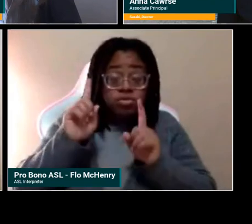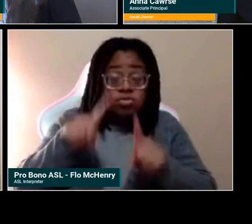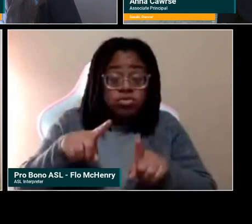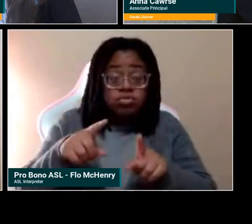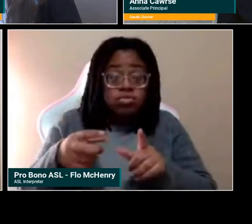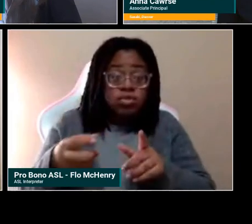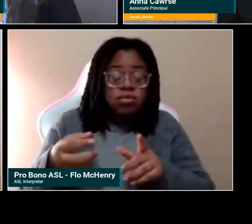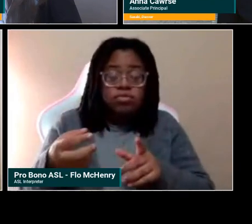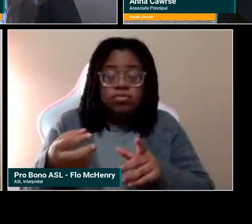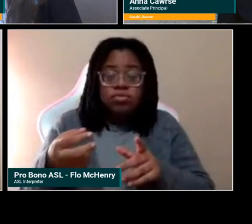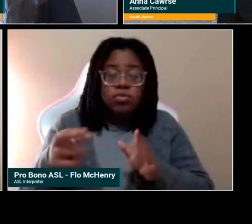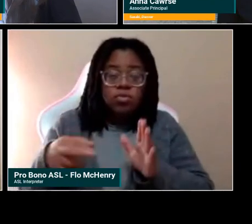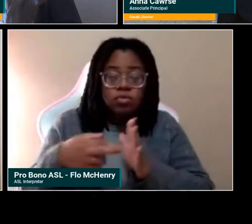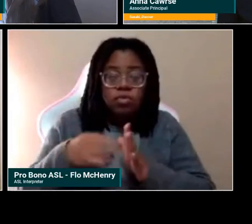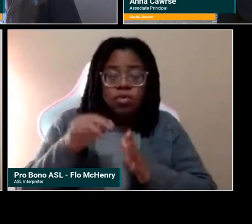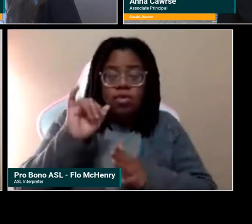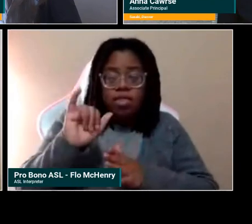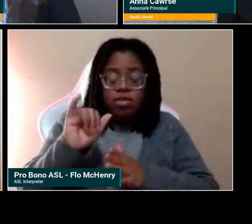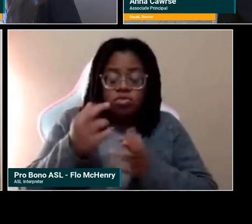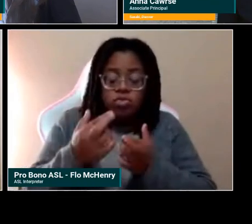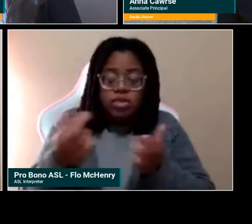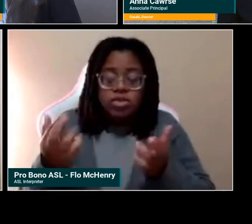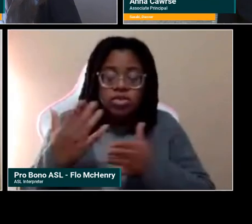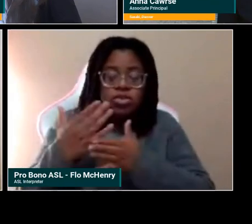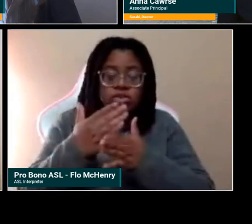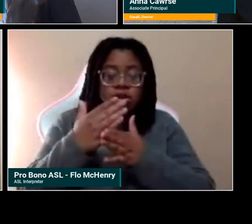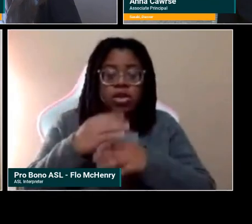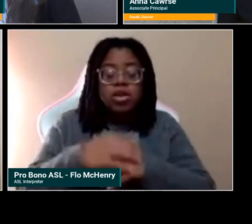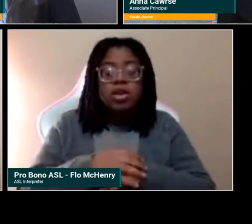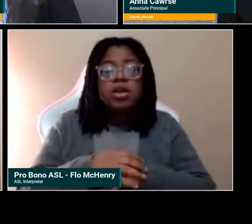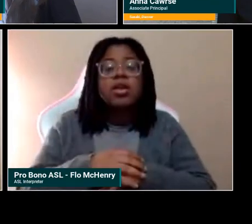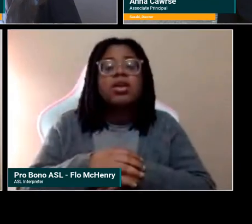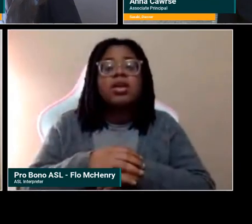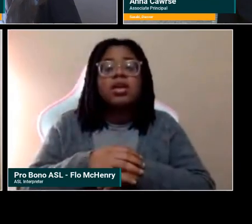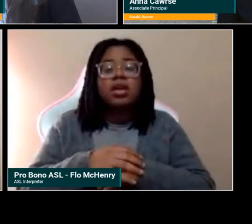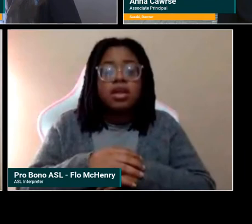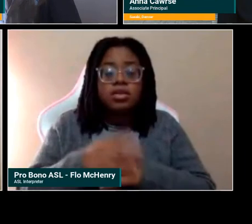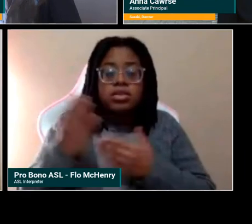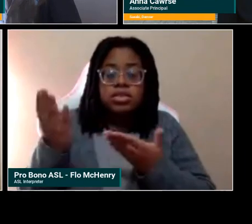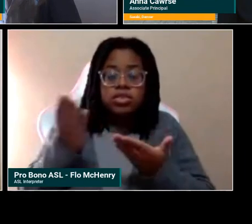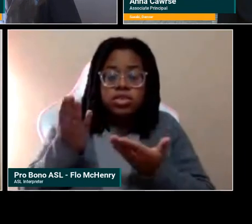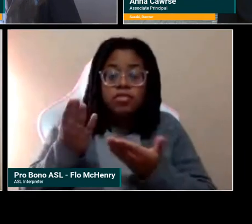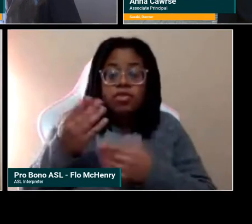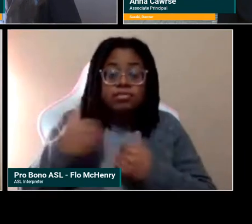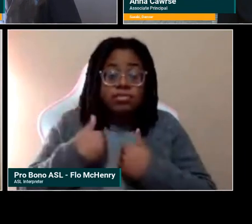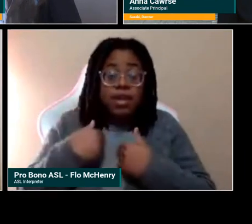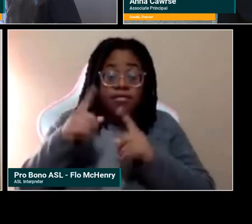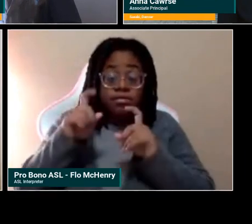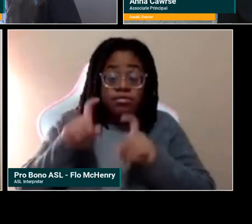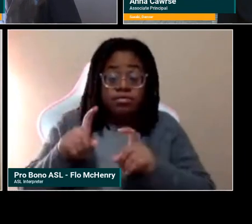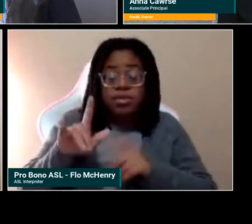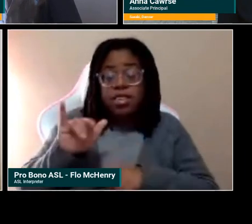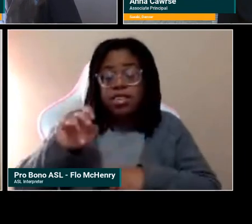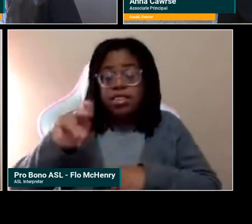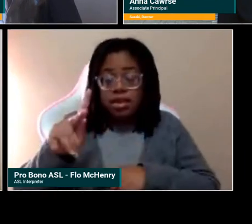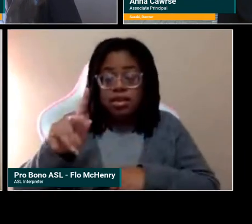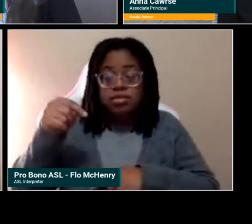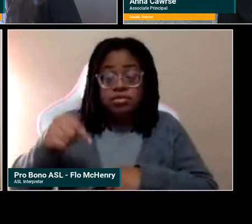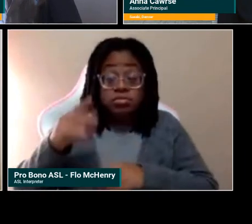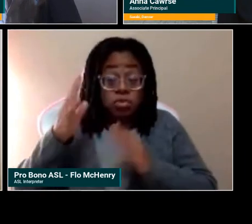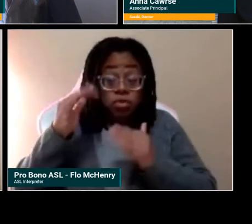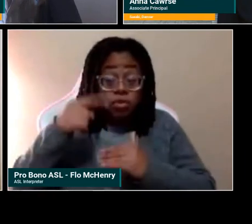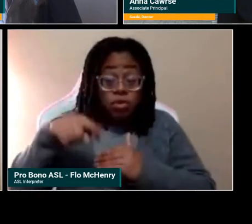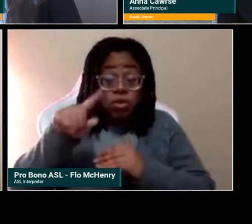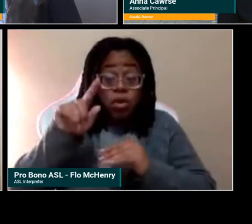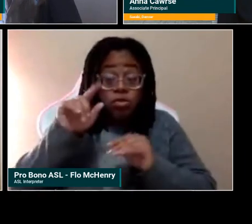information and resources that were shared. There's also a session survey linked right there that I'm hoping you all will take a couple